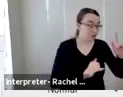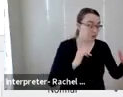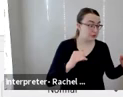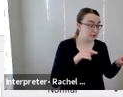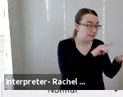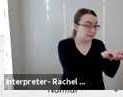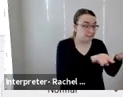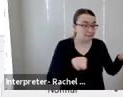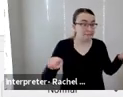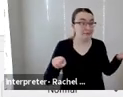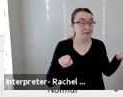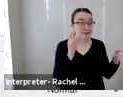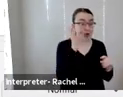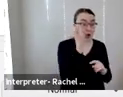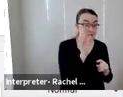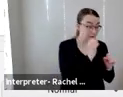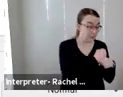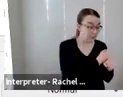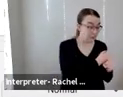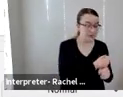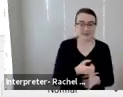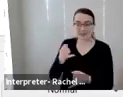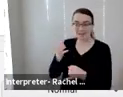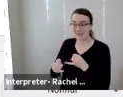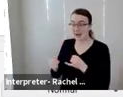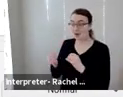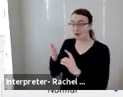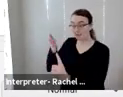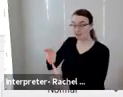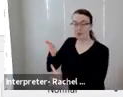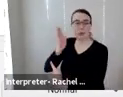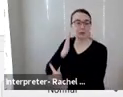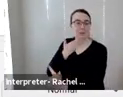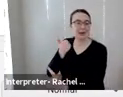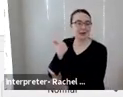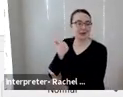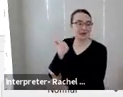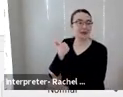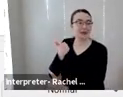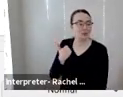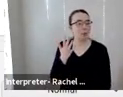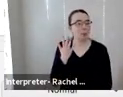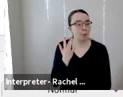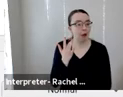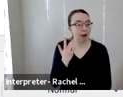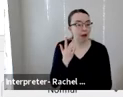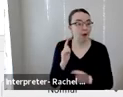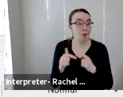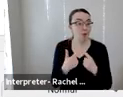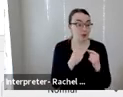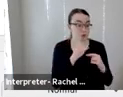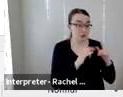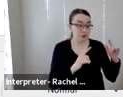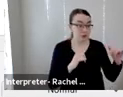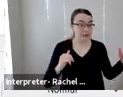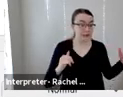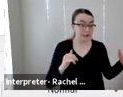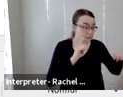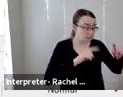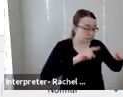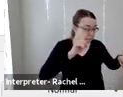you produce, the better the final direction will be. Because when you do a diversity, you're